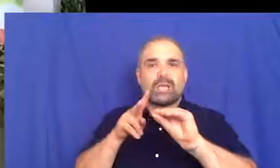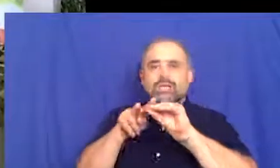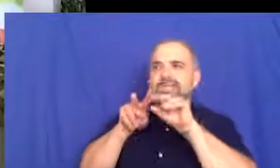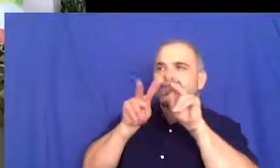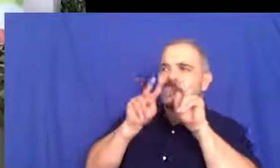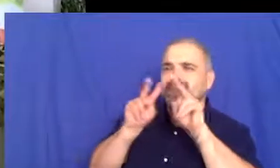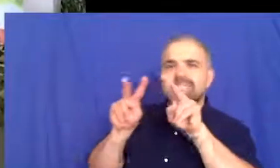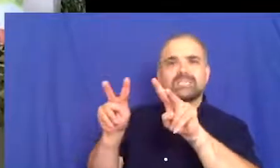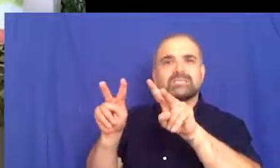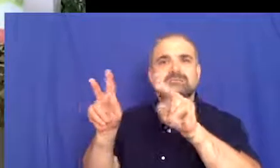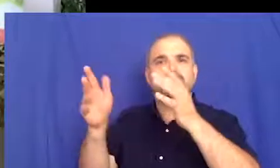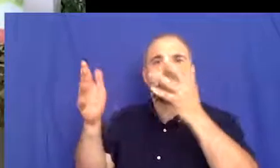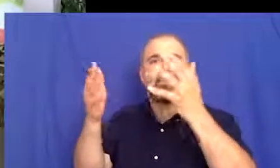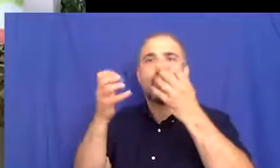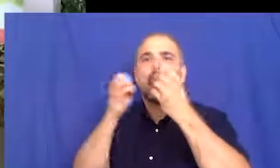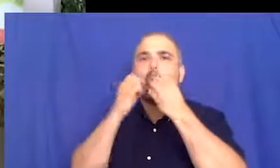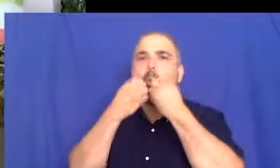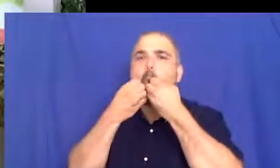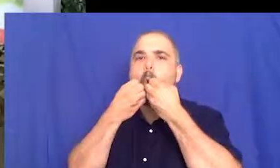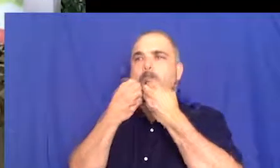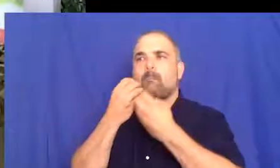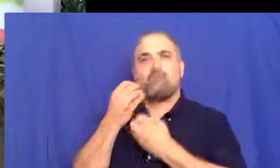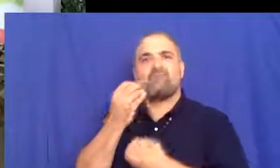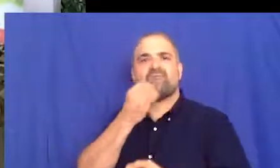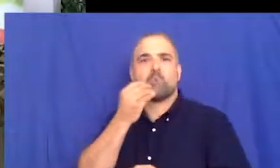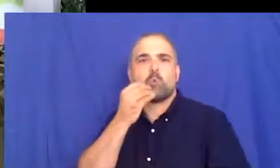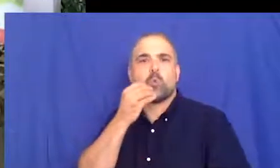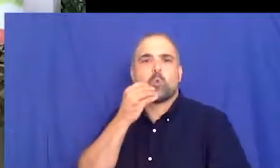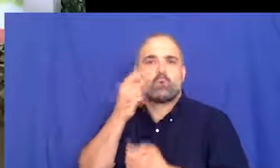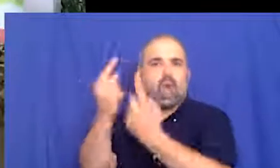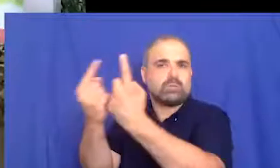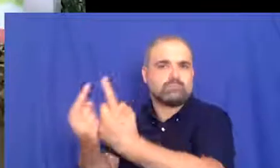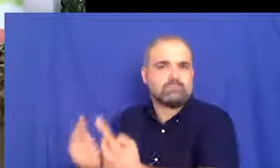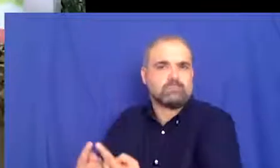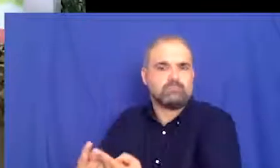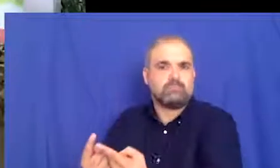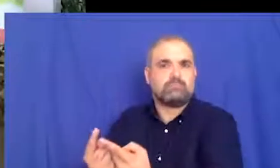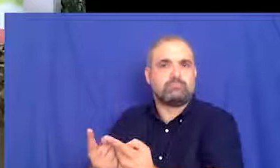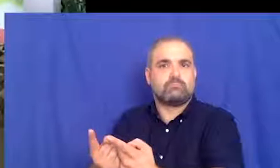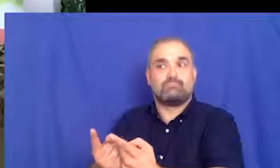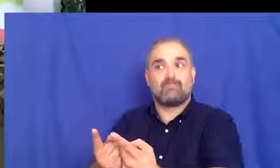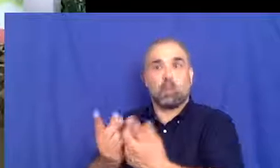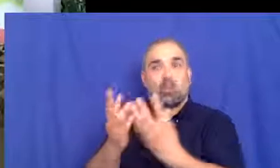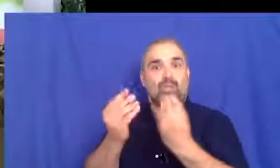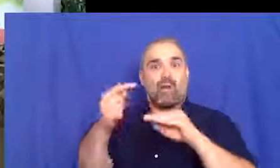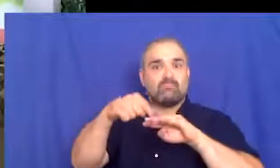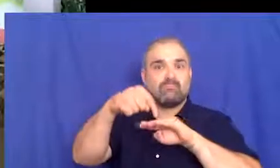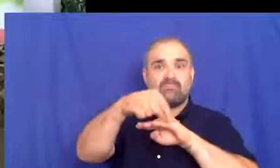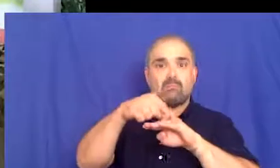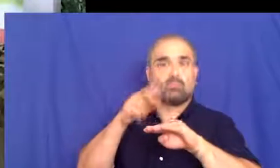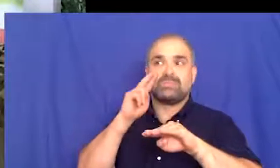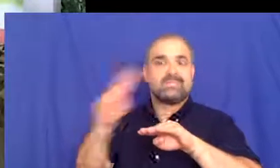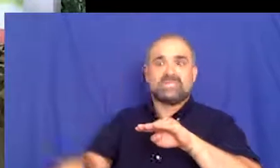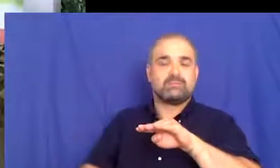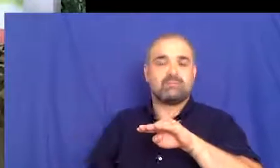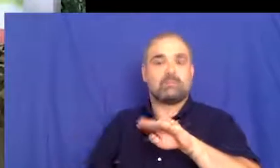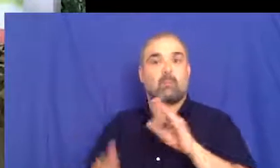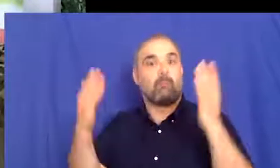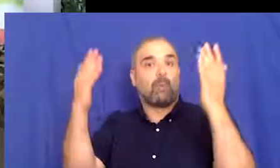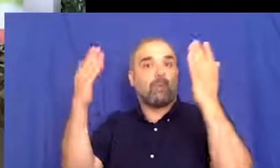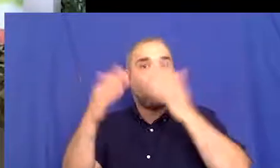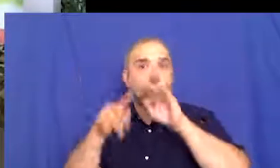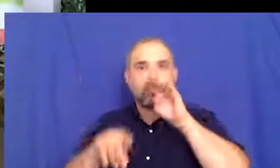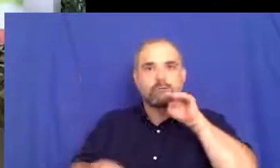actually can see nice warm animal food items where otherwise you wouldn't be able to see them. So in the dark, for